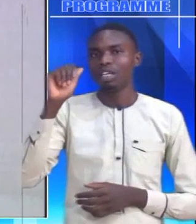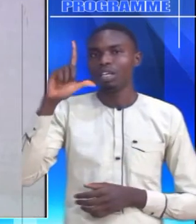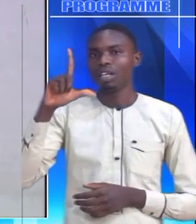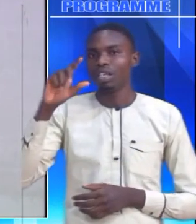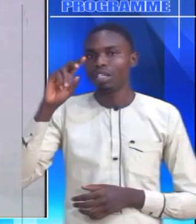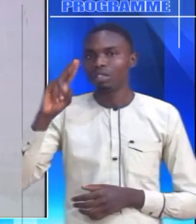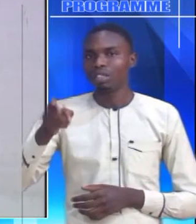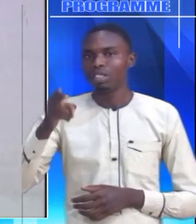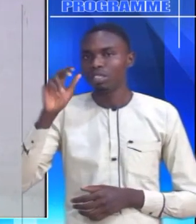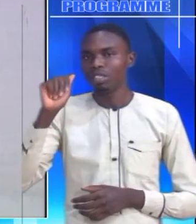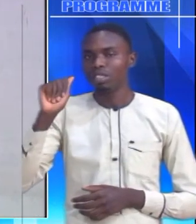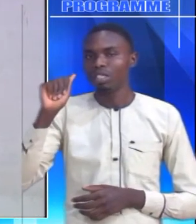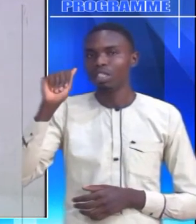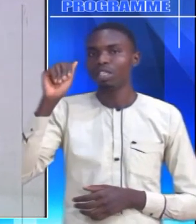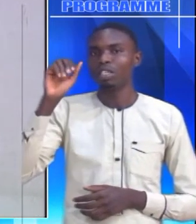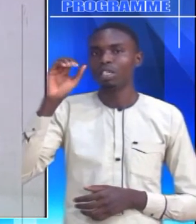alphabets.